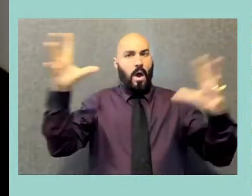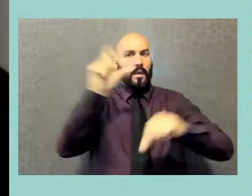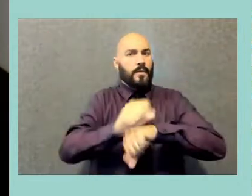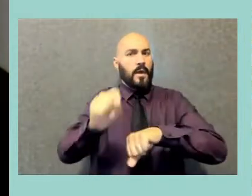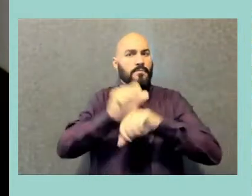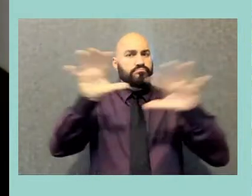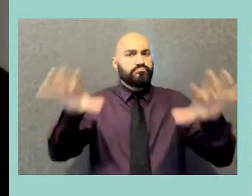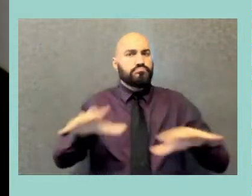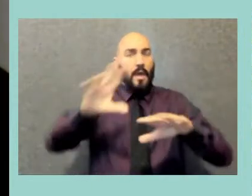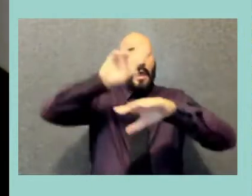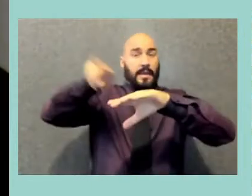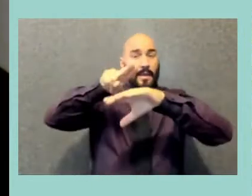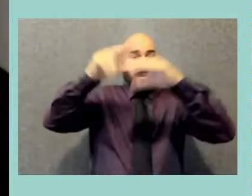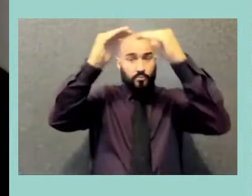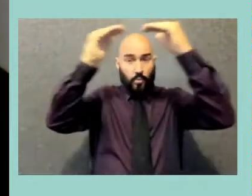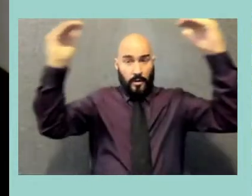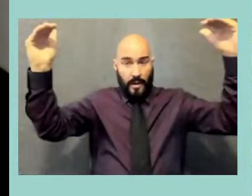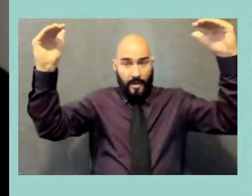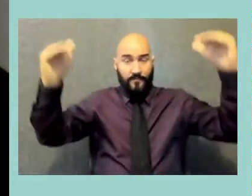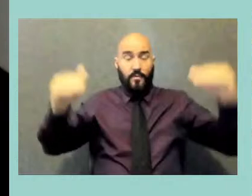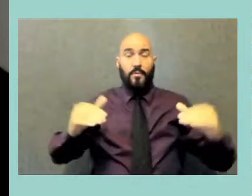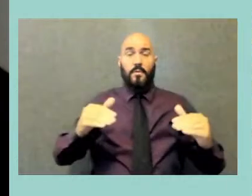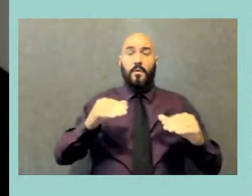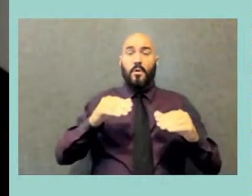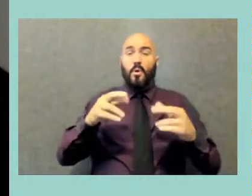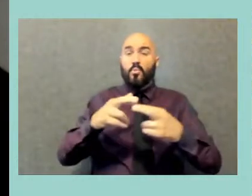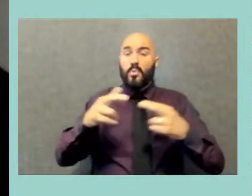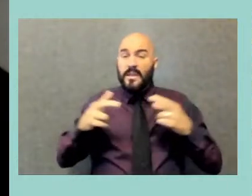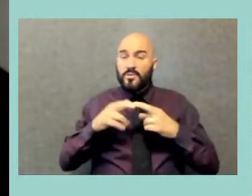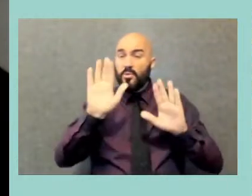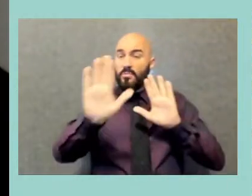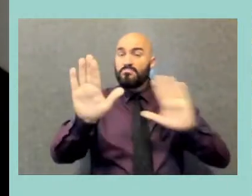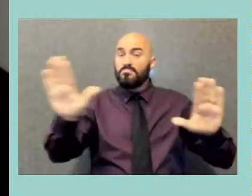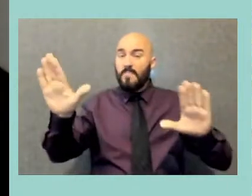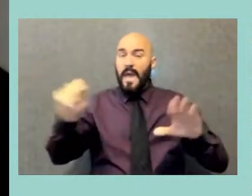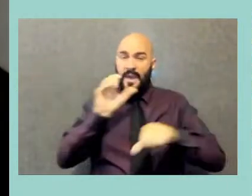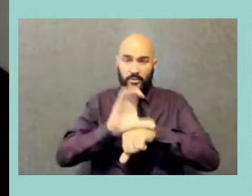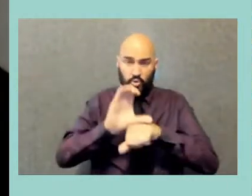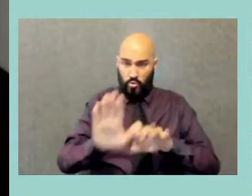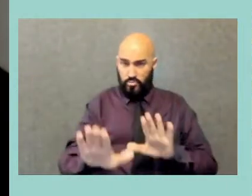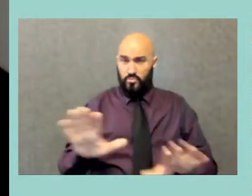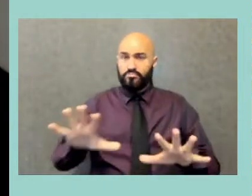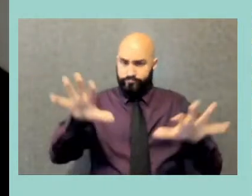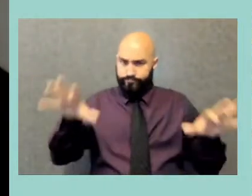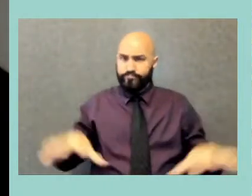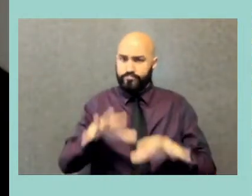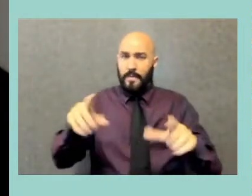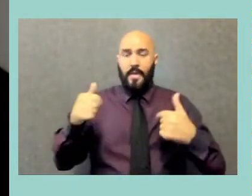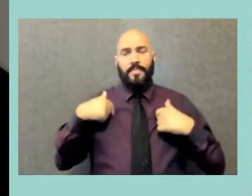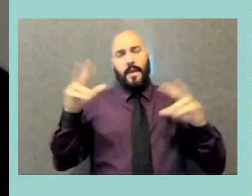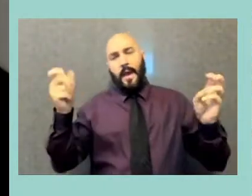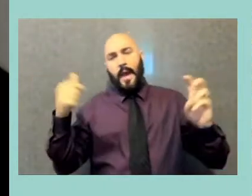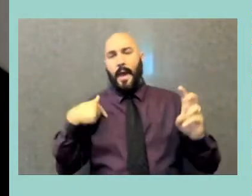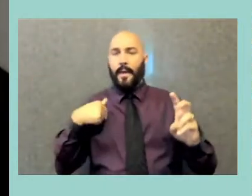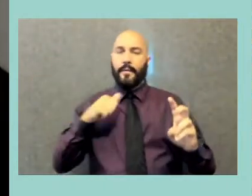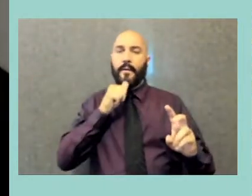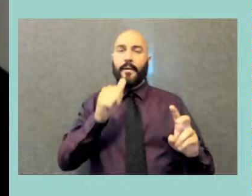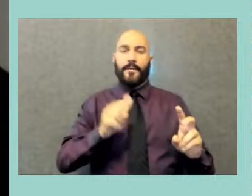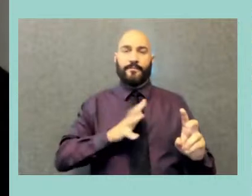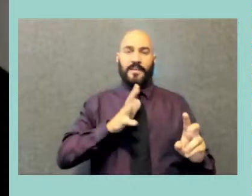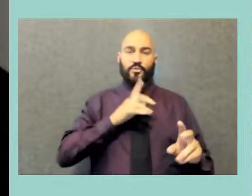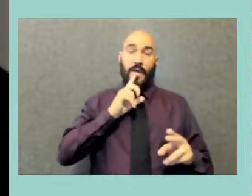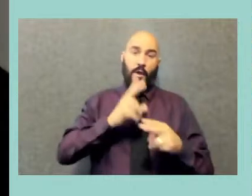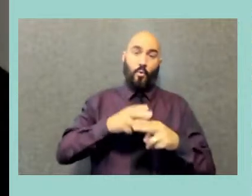national, regional, and congregational levels to minister to a generation of UUs I unofficially call